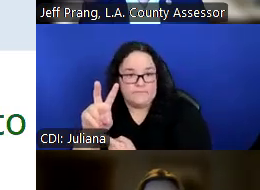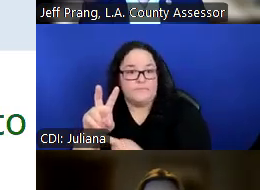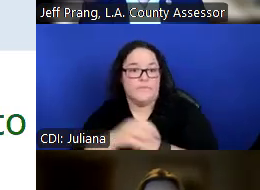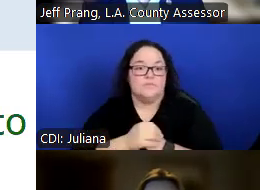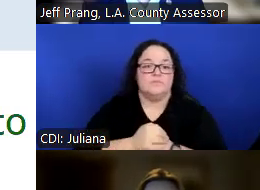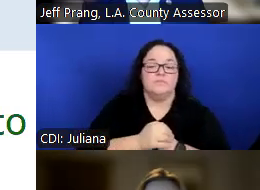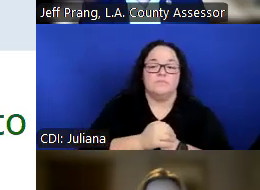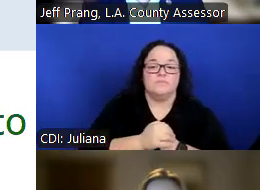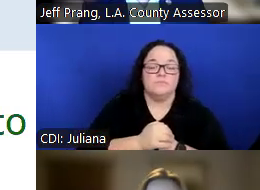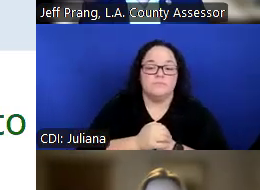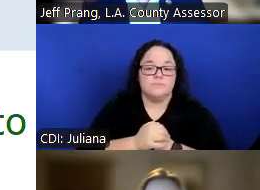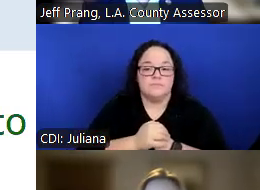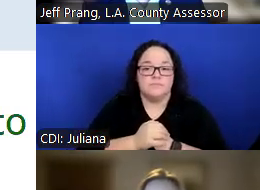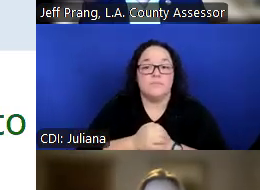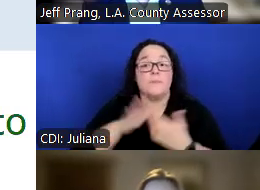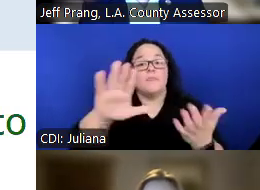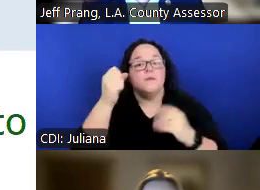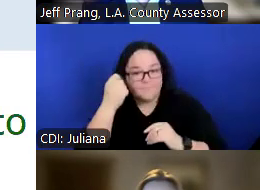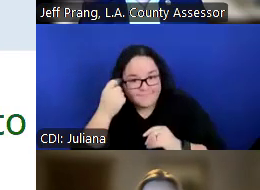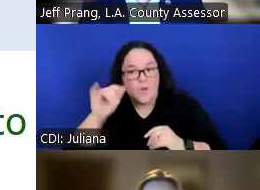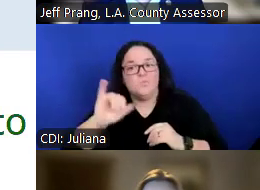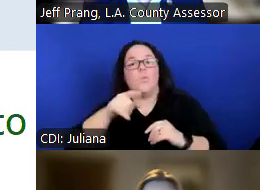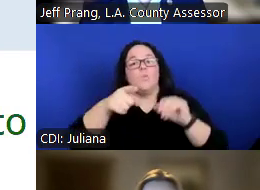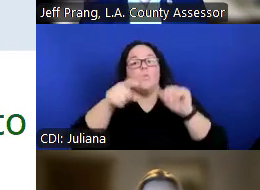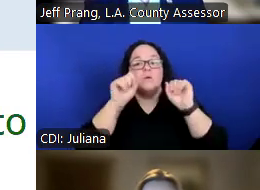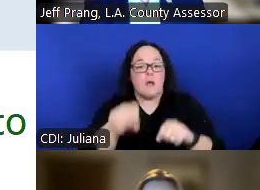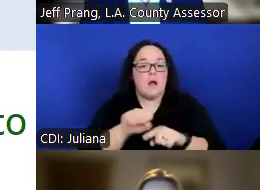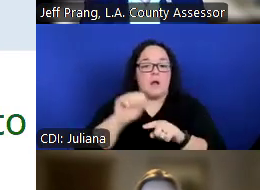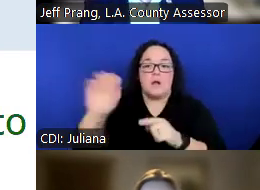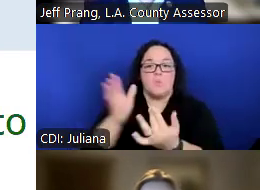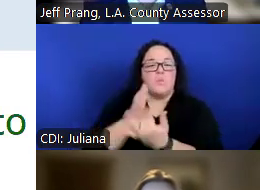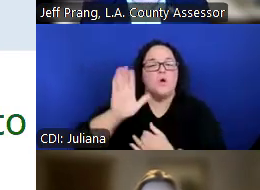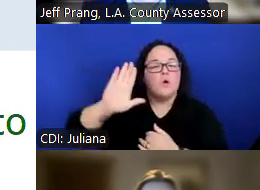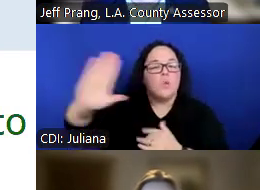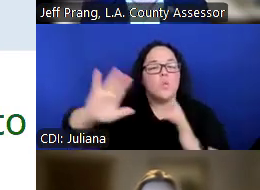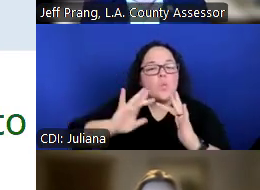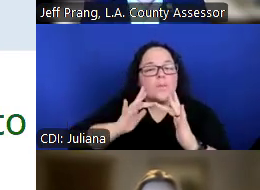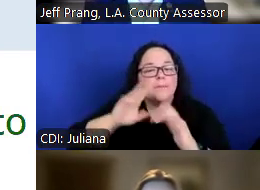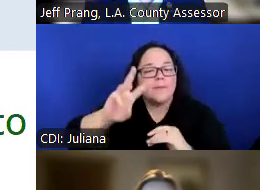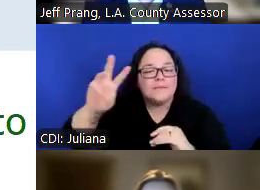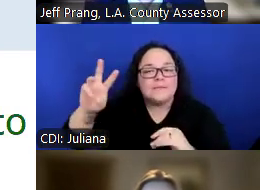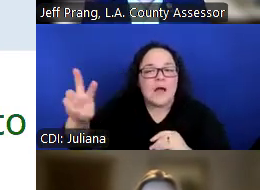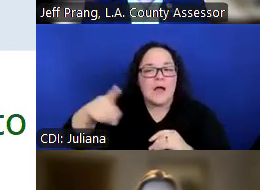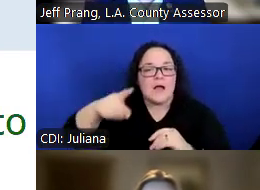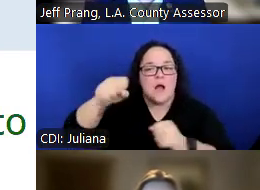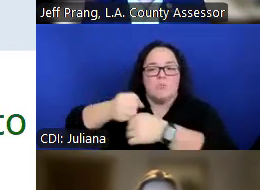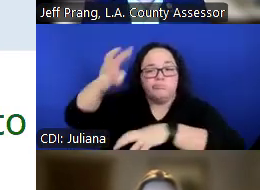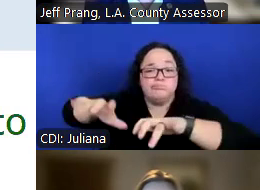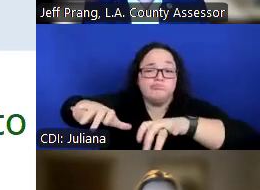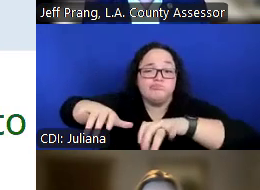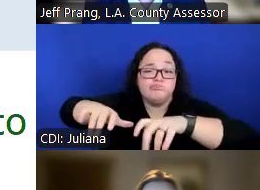And you can also submit an application through our website on your computer, which is